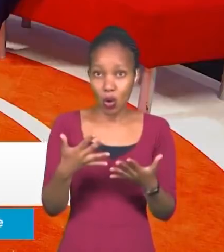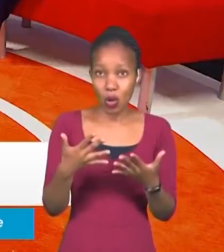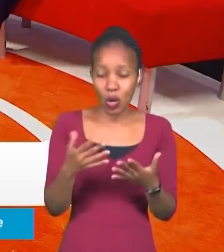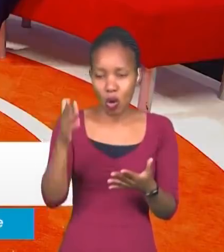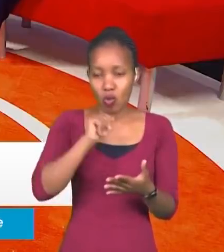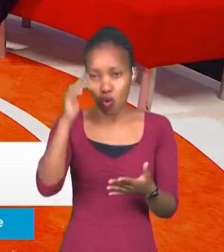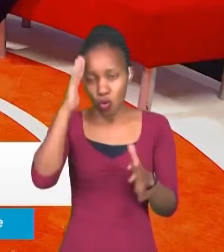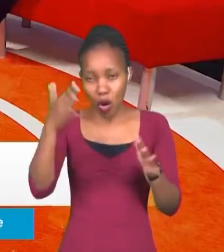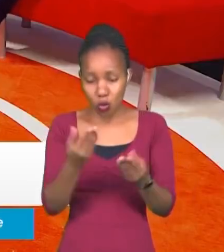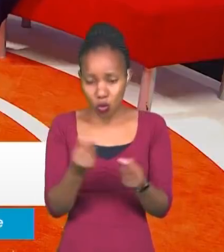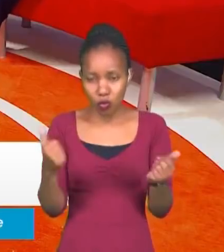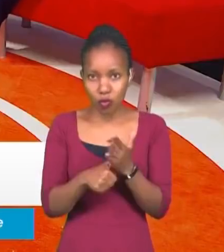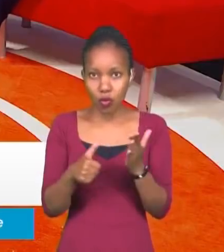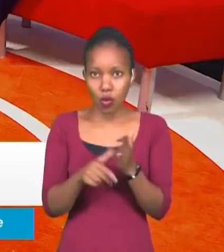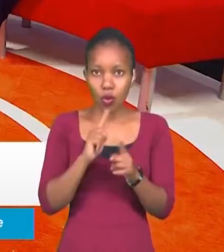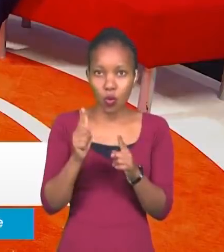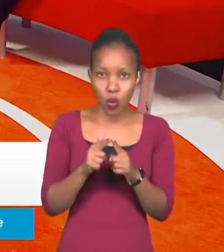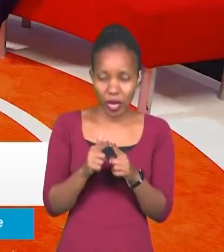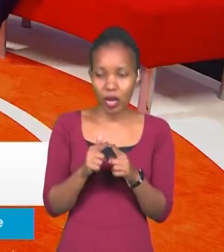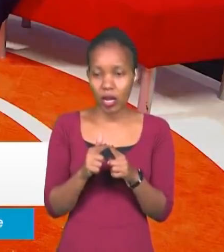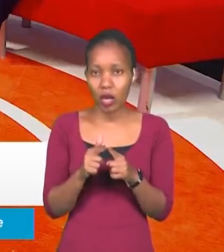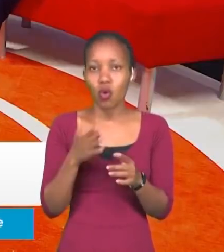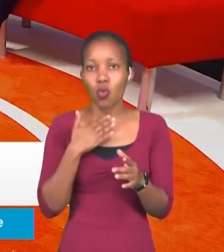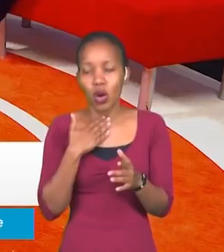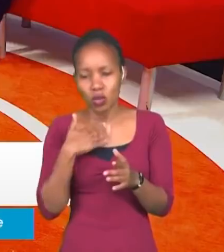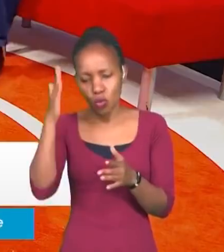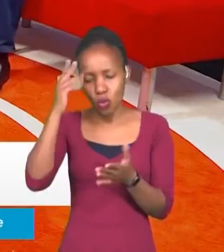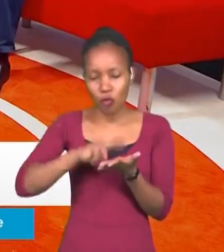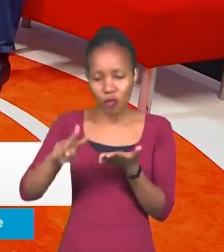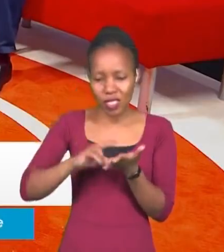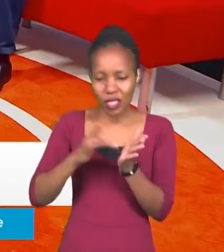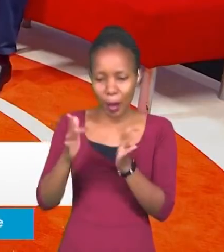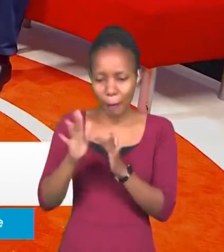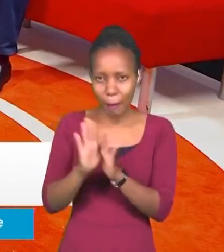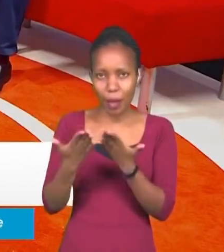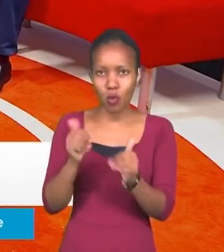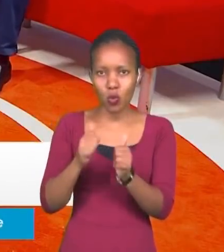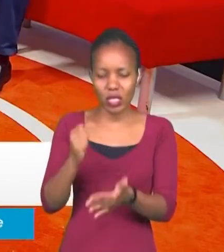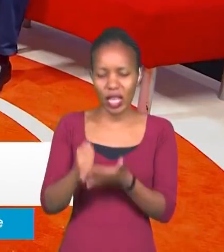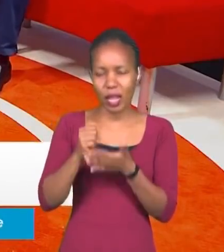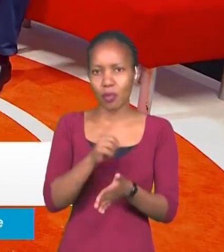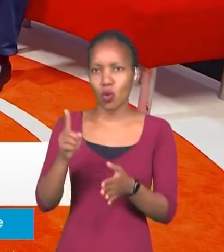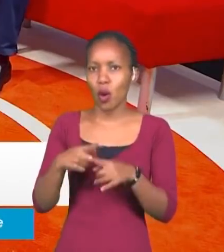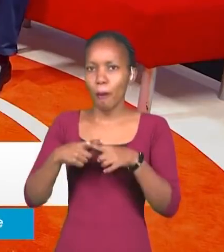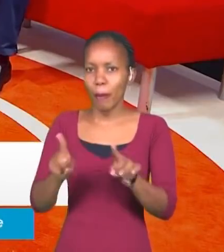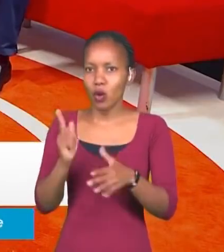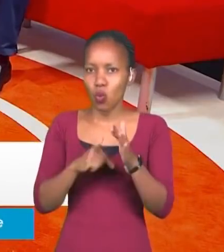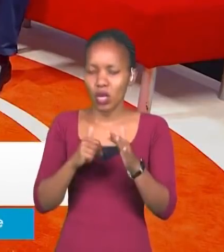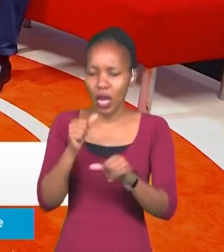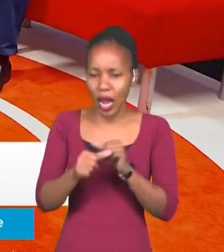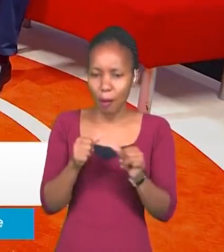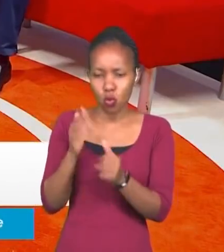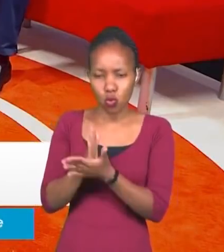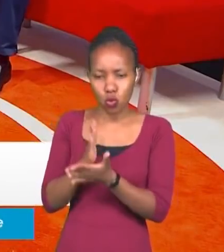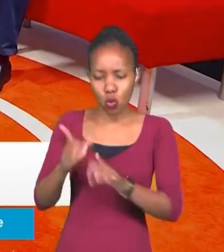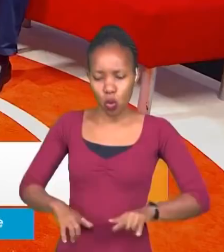their problems? Mm-hmm. You know, sometimes you go to the Bible and you want to find out a verse that would work for you. Yeah. But what about real life